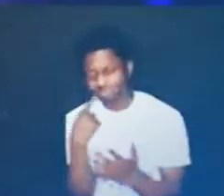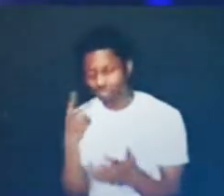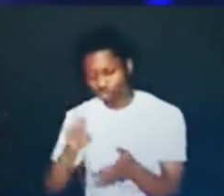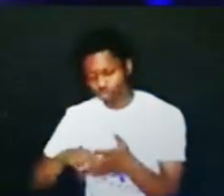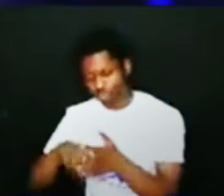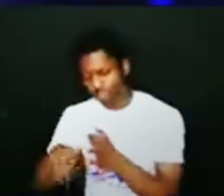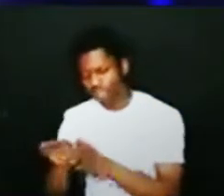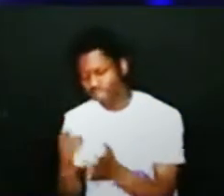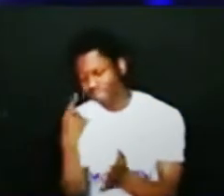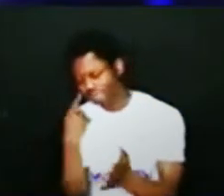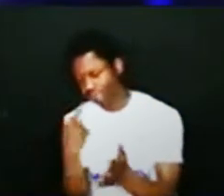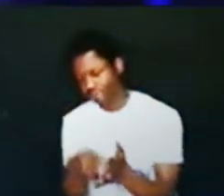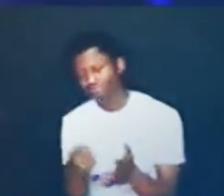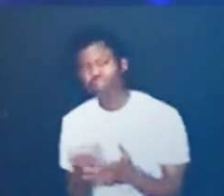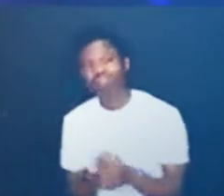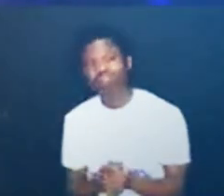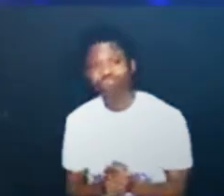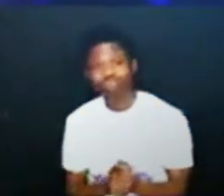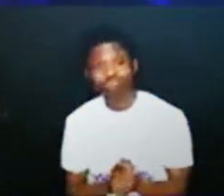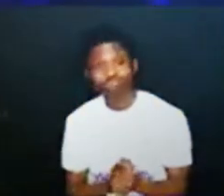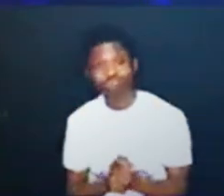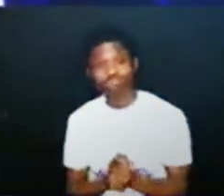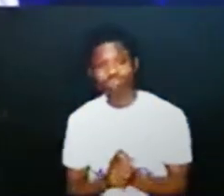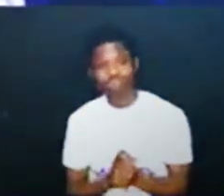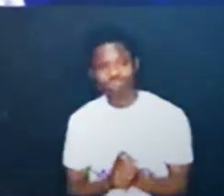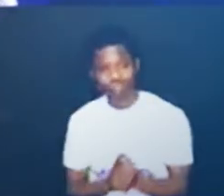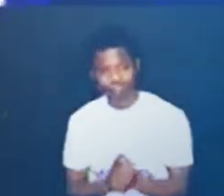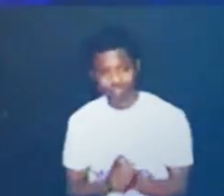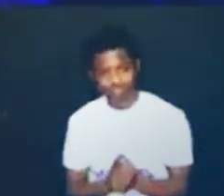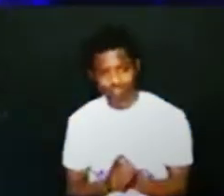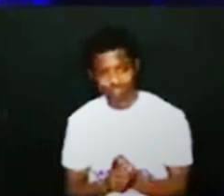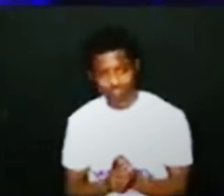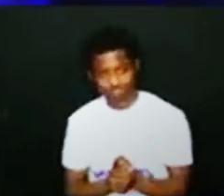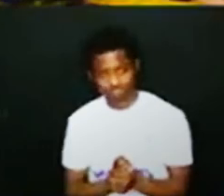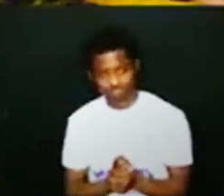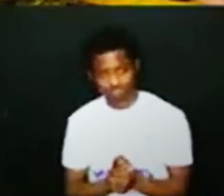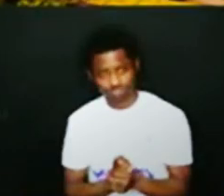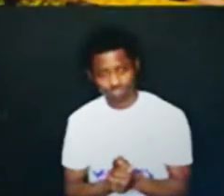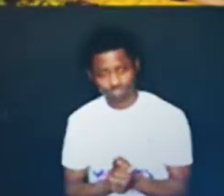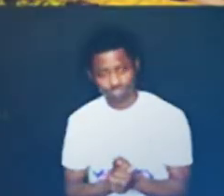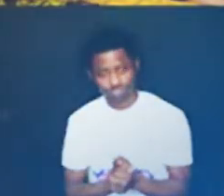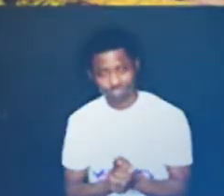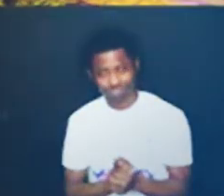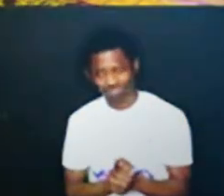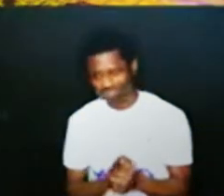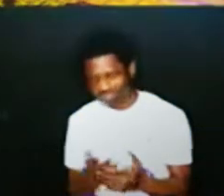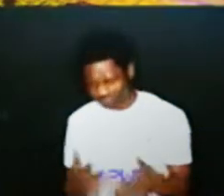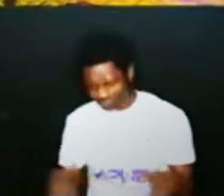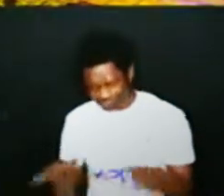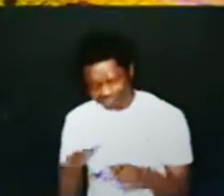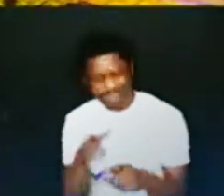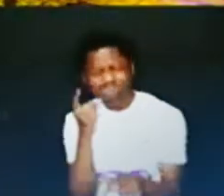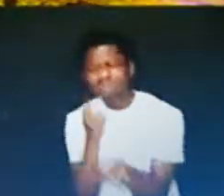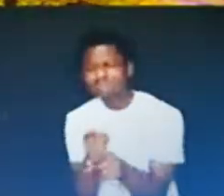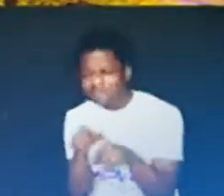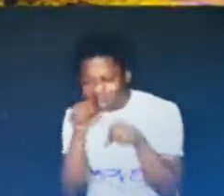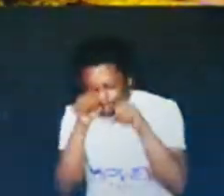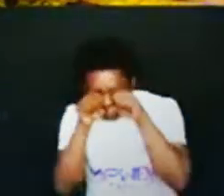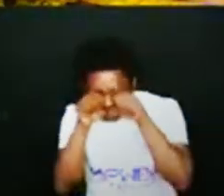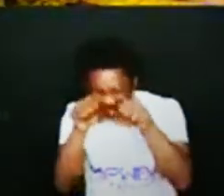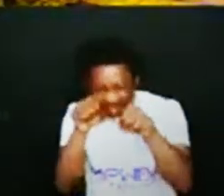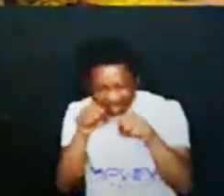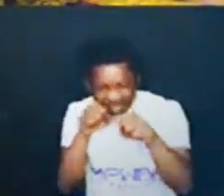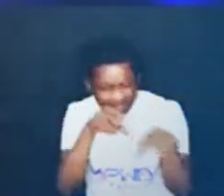Are you together? Those of you here, you are looking at me as Egyptian mummies. I see.